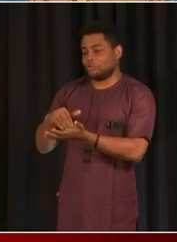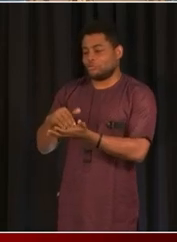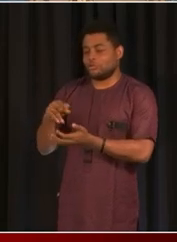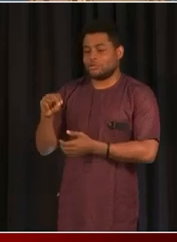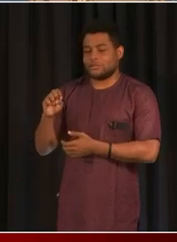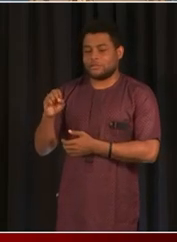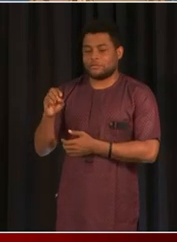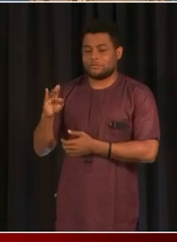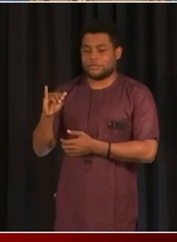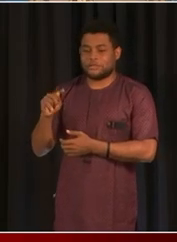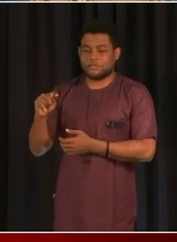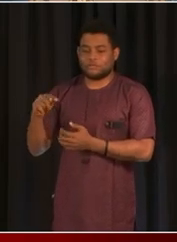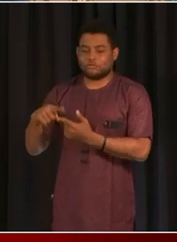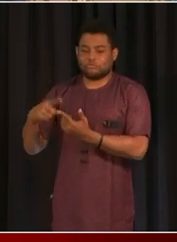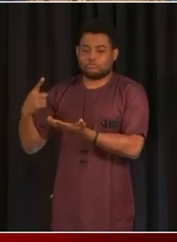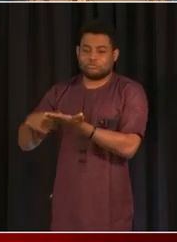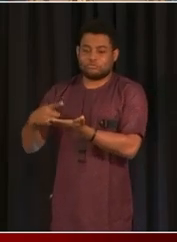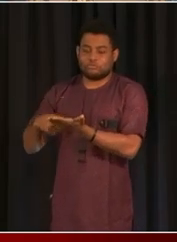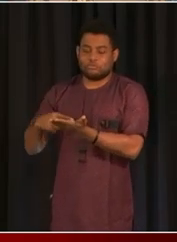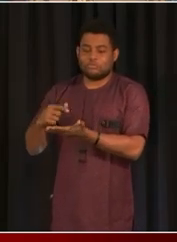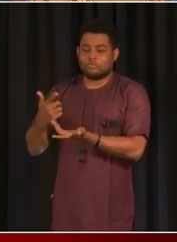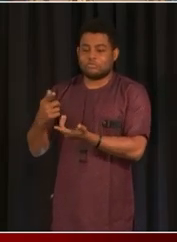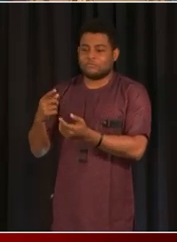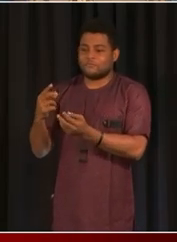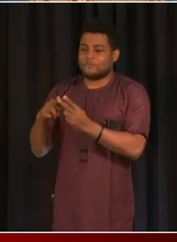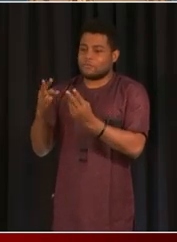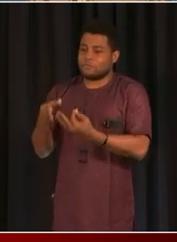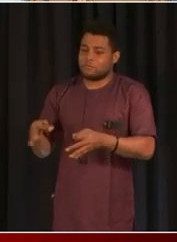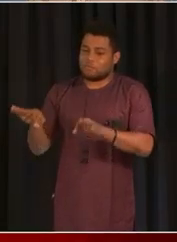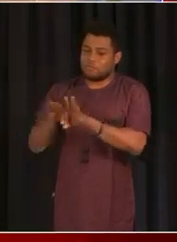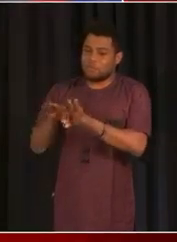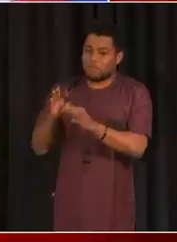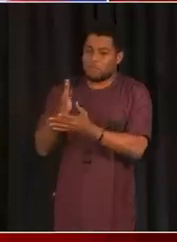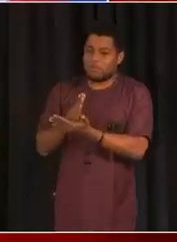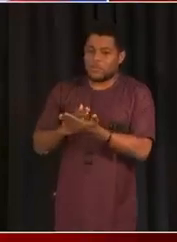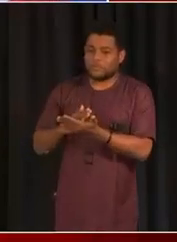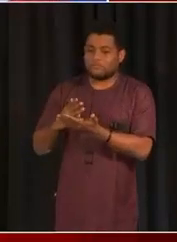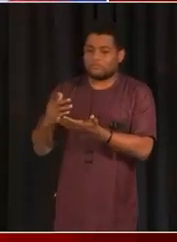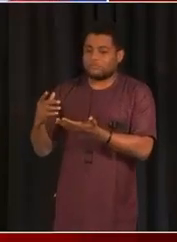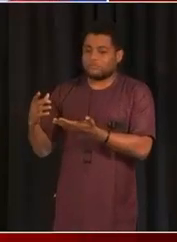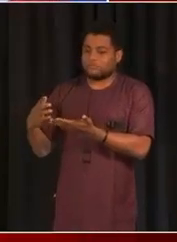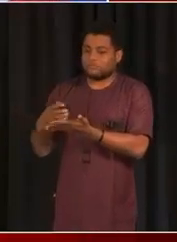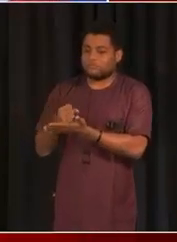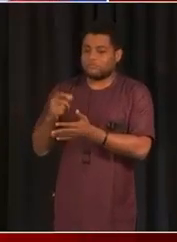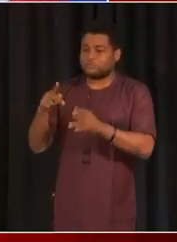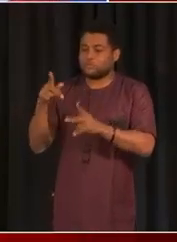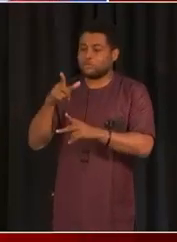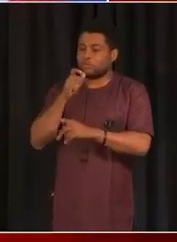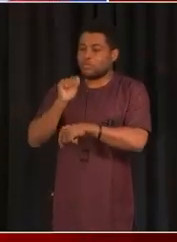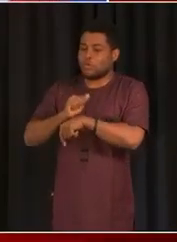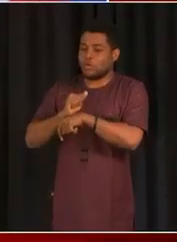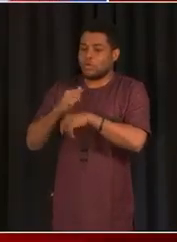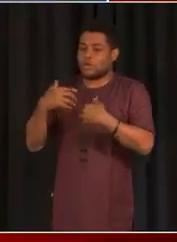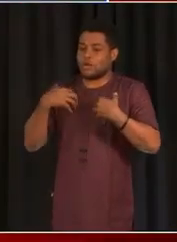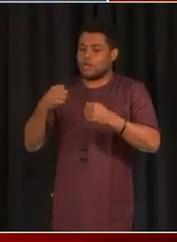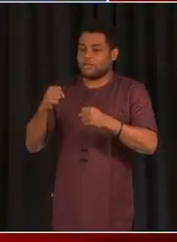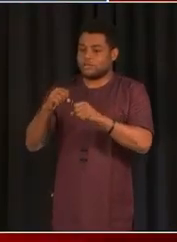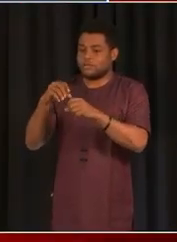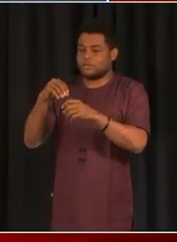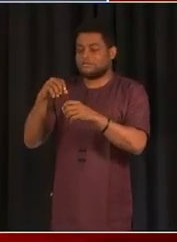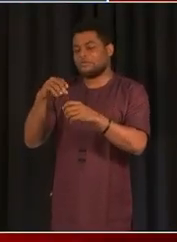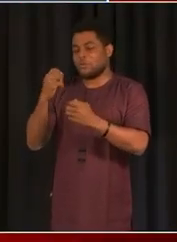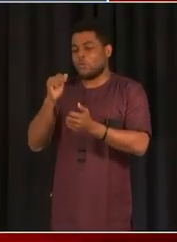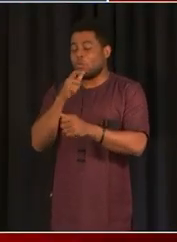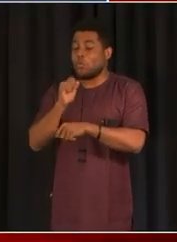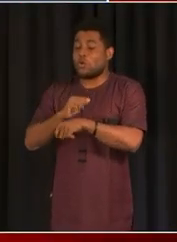another very important aspect of getting people in our healthcare system vaccinated. Thank you, Madam Mayor. Last